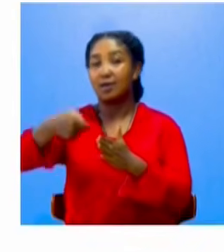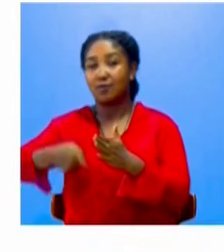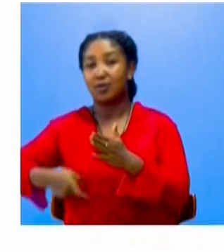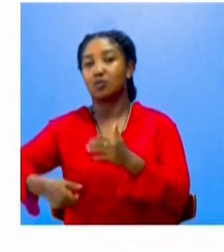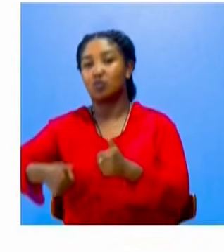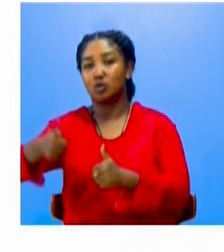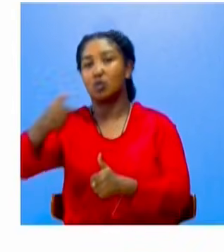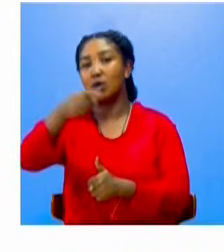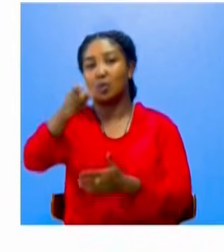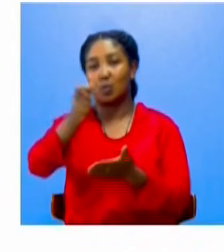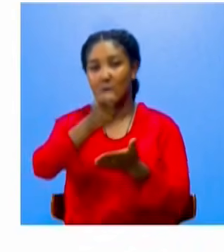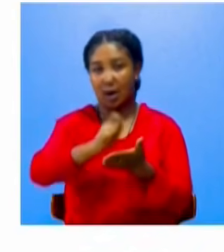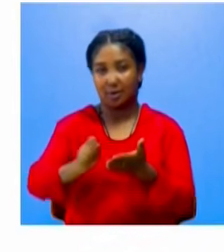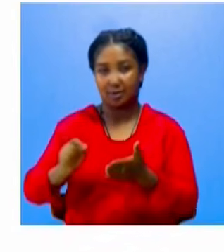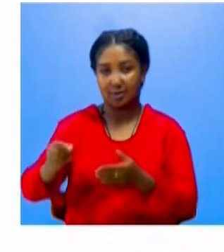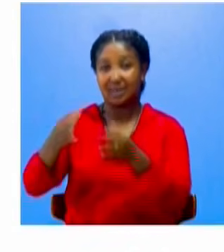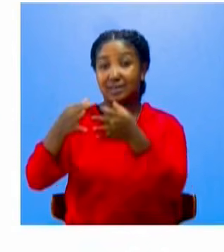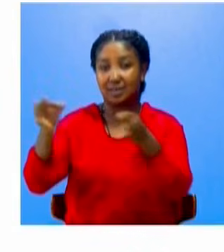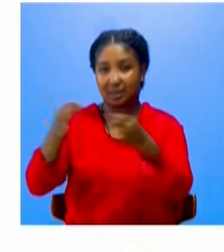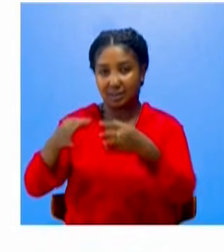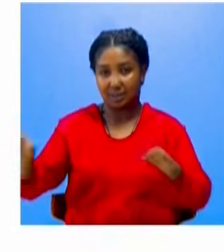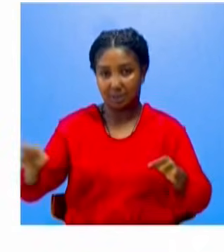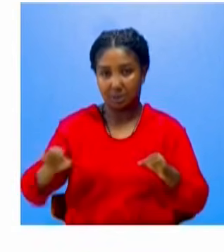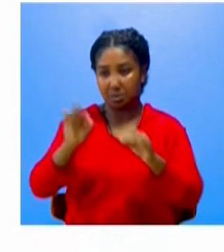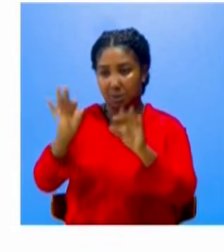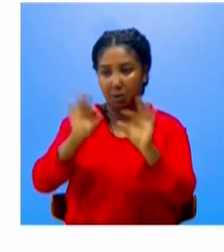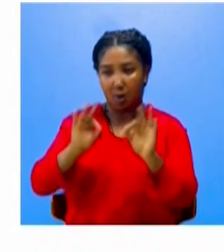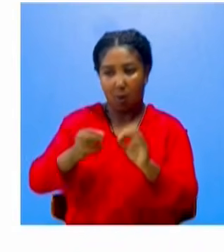and effect.